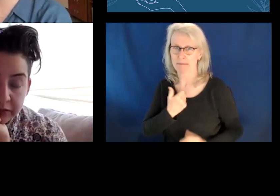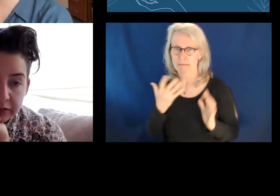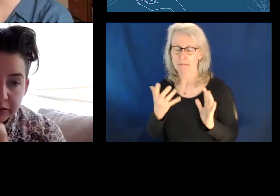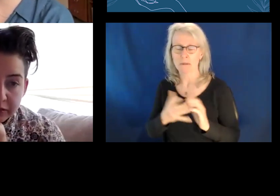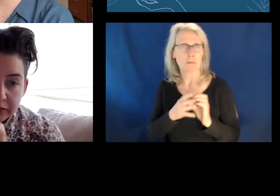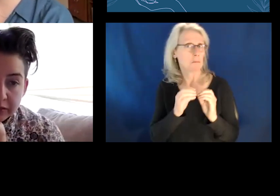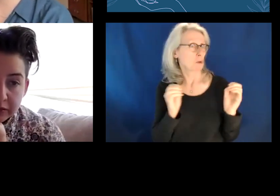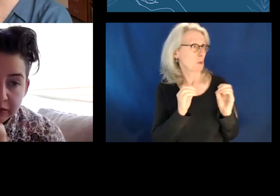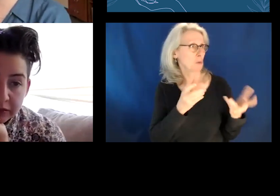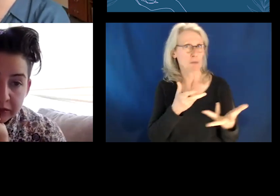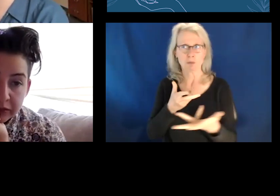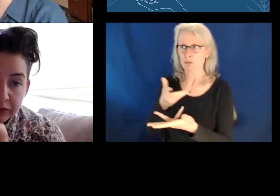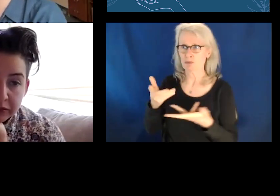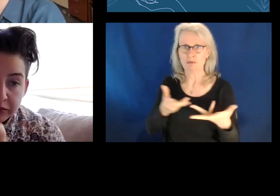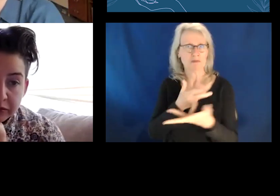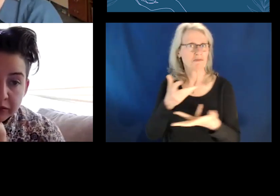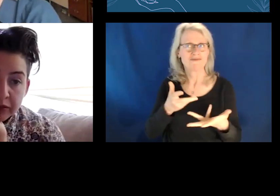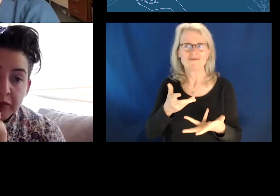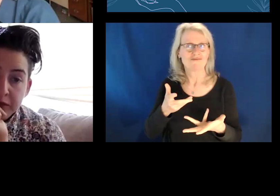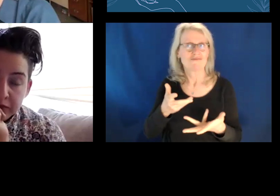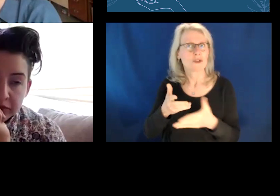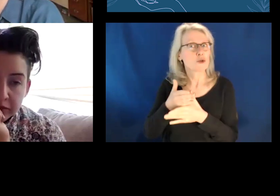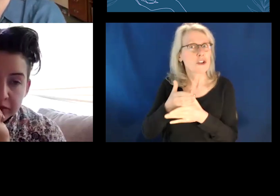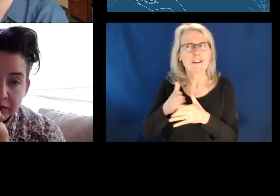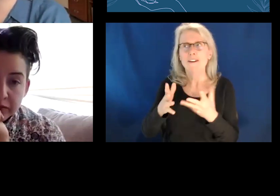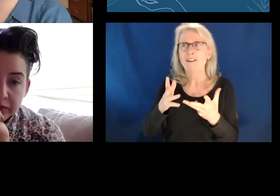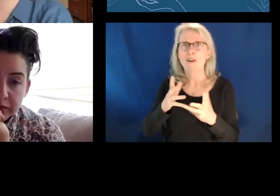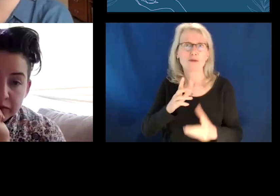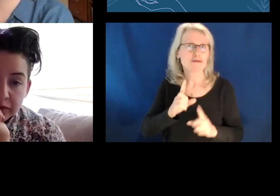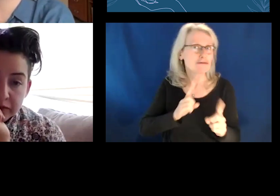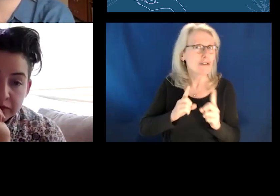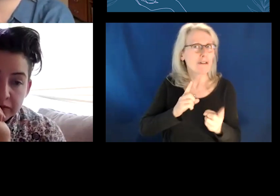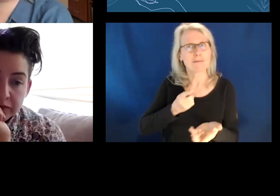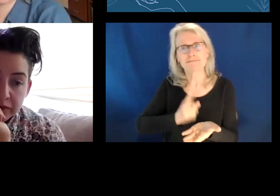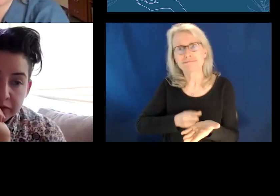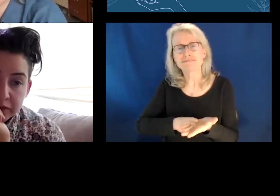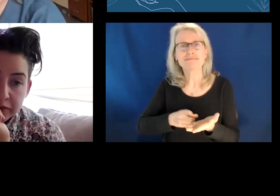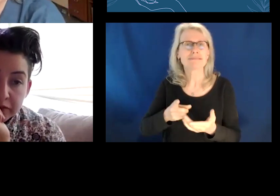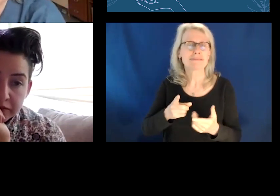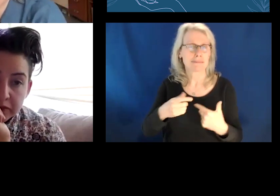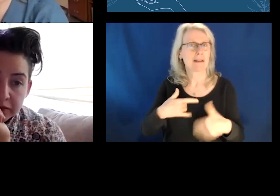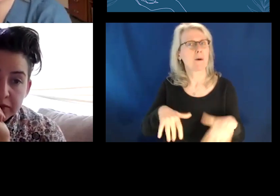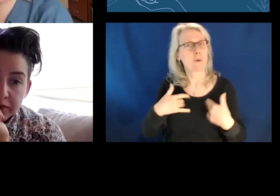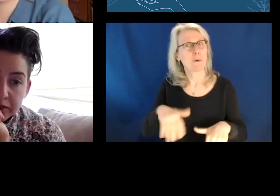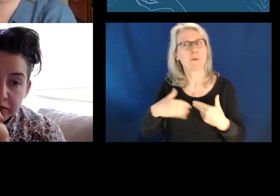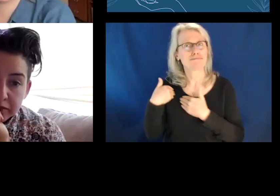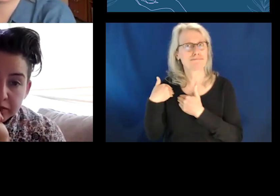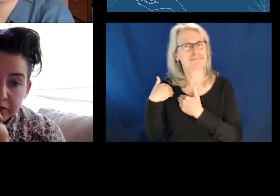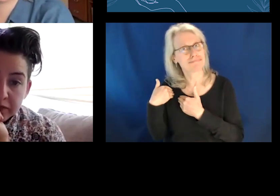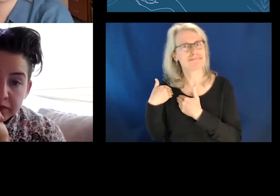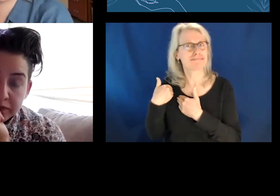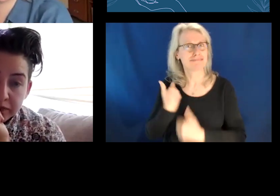And there was nobody to, you know, share the responsibilities with, and I was kind of in a place where I was shouldering a lot of responsibility.